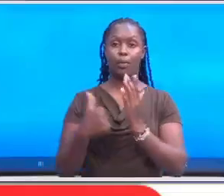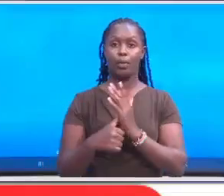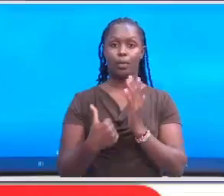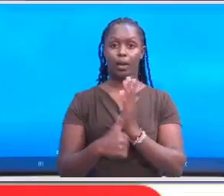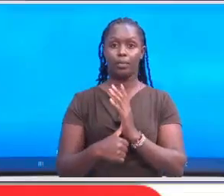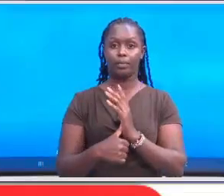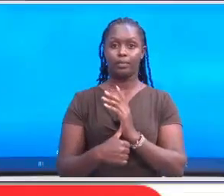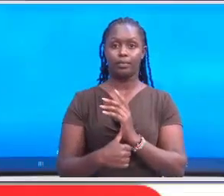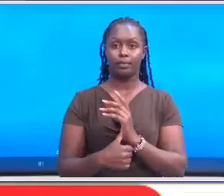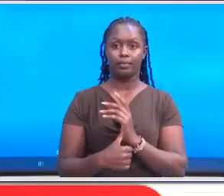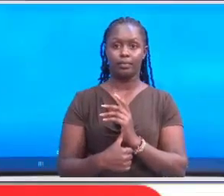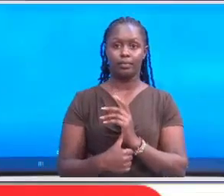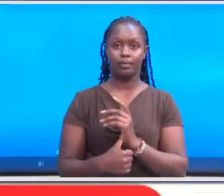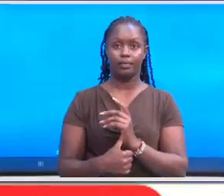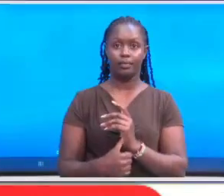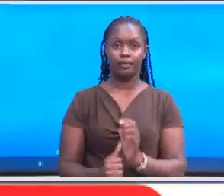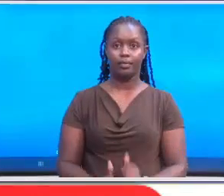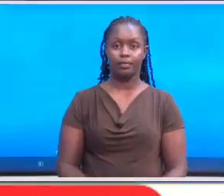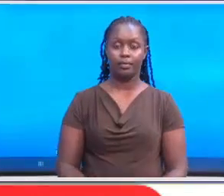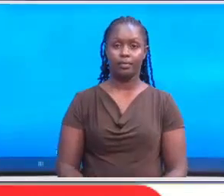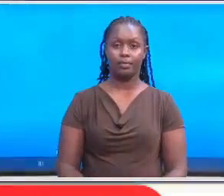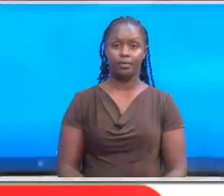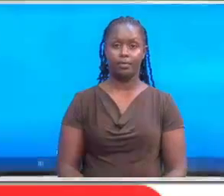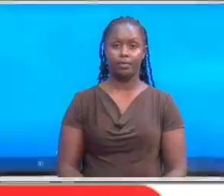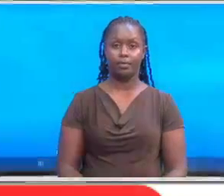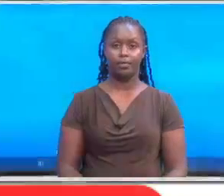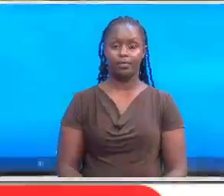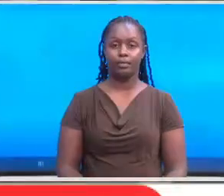Chilangat with more. All right.